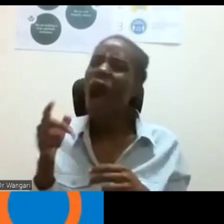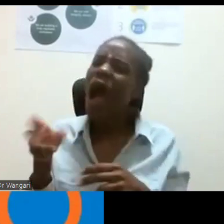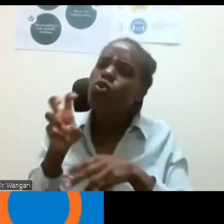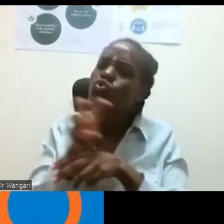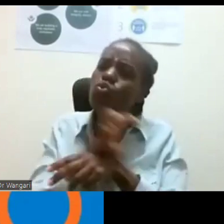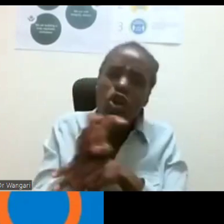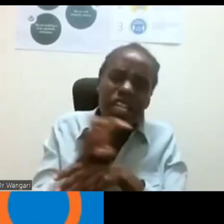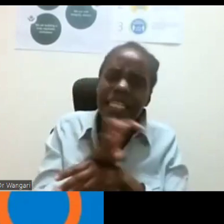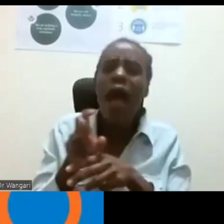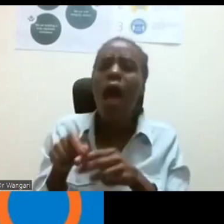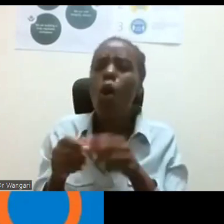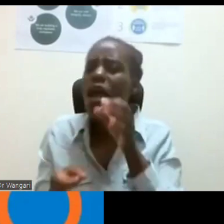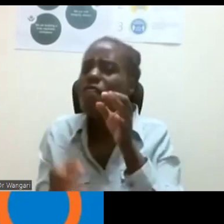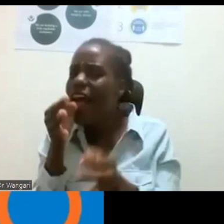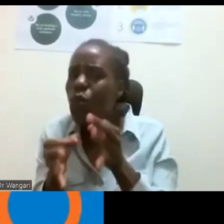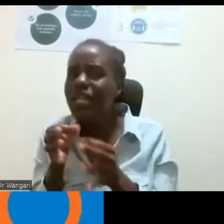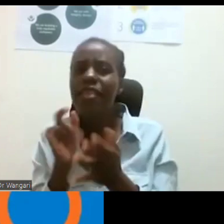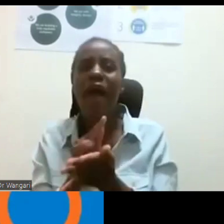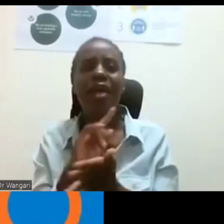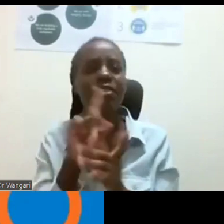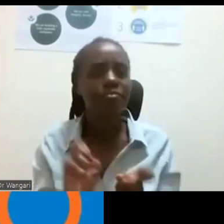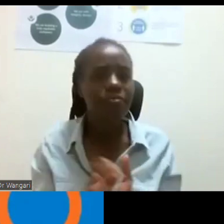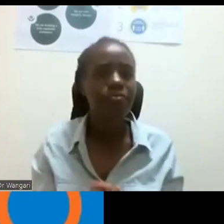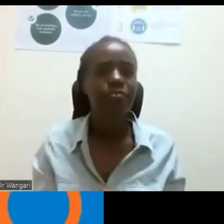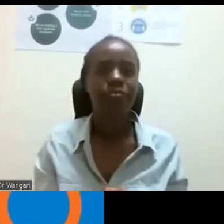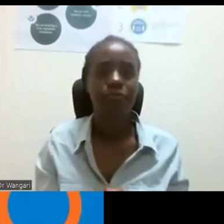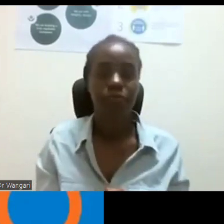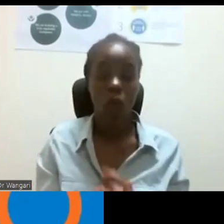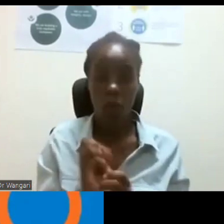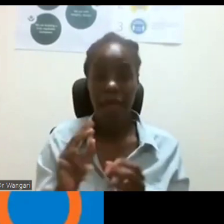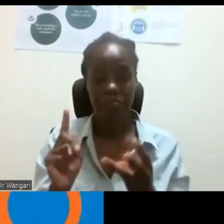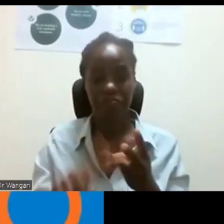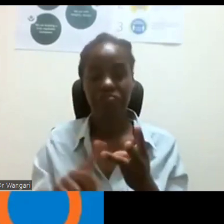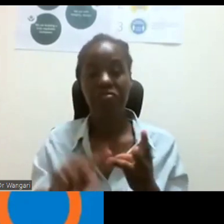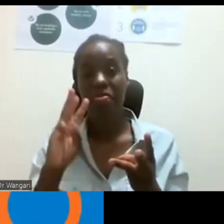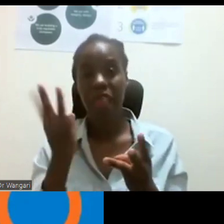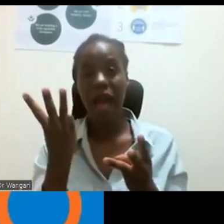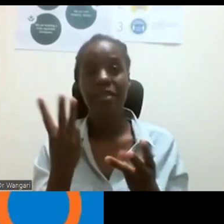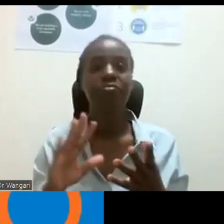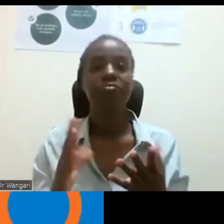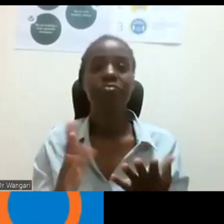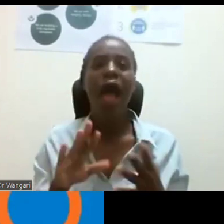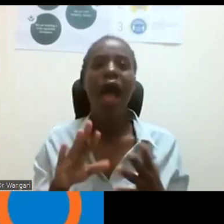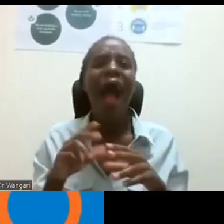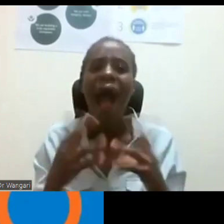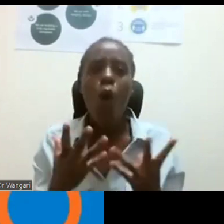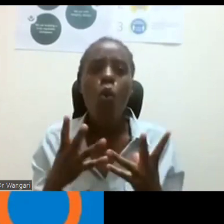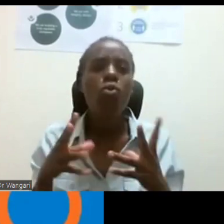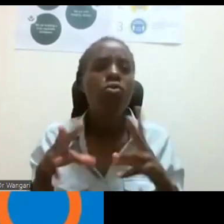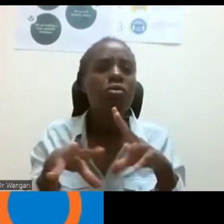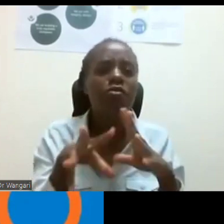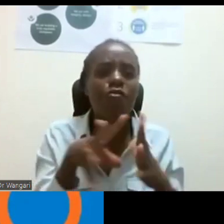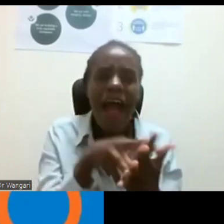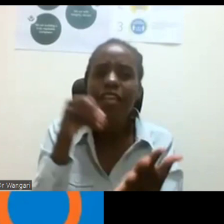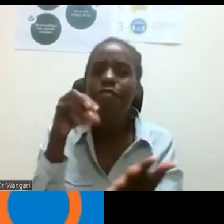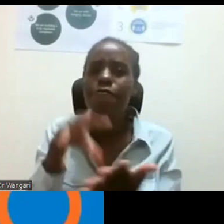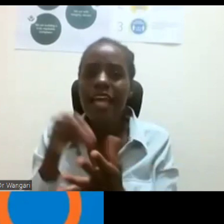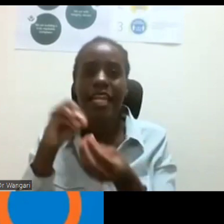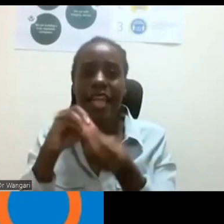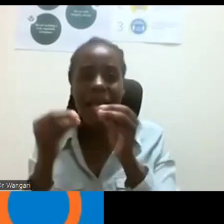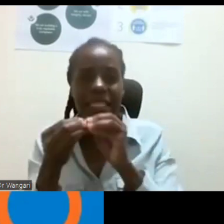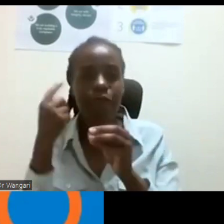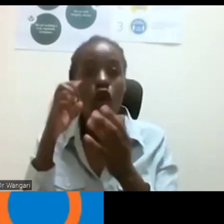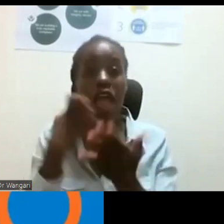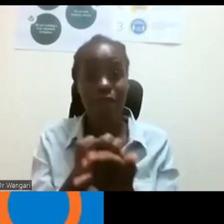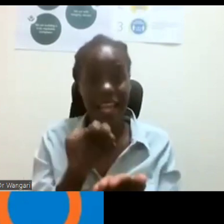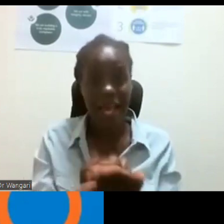that? And then the third big area of work that we're doing is around generating evidence. And some of that is compiling evidence around the health